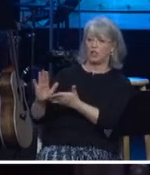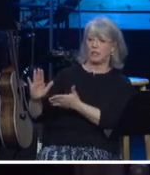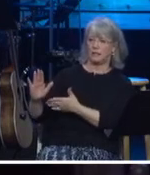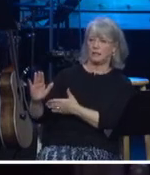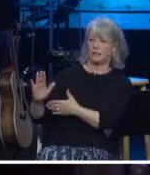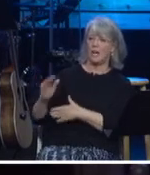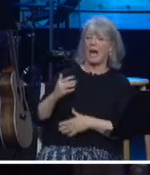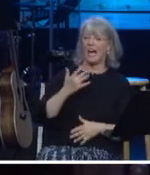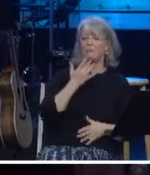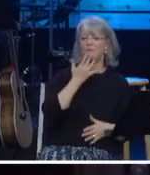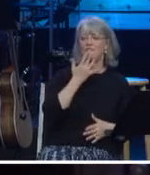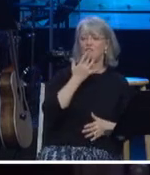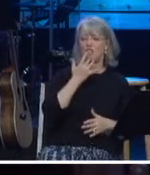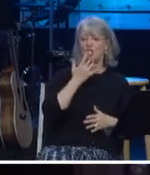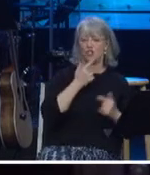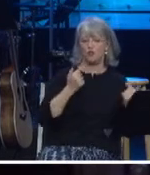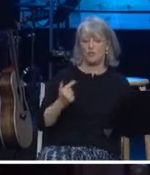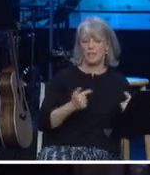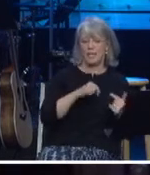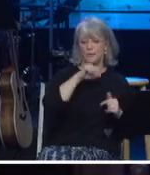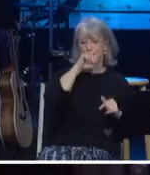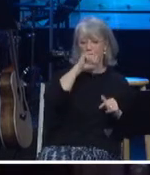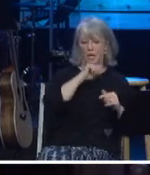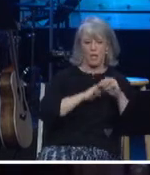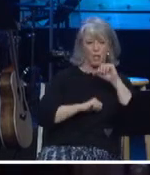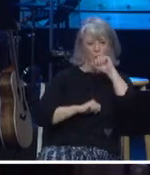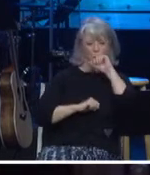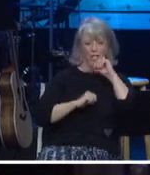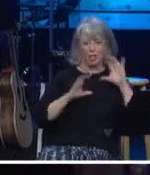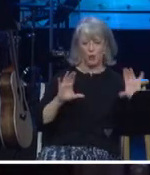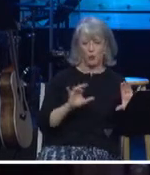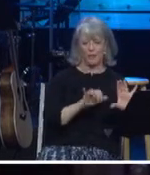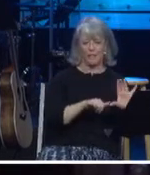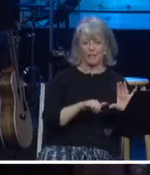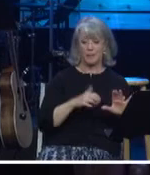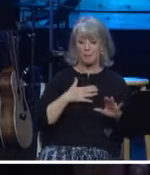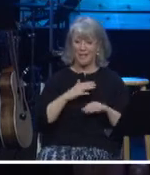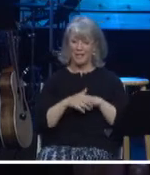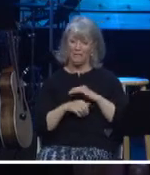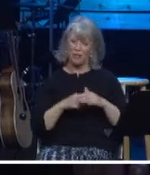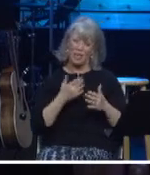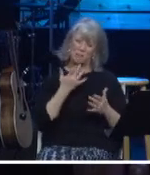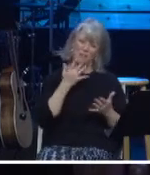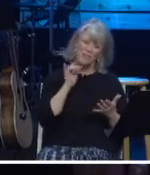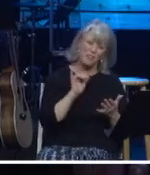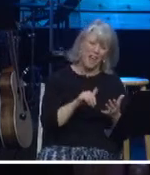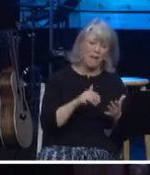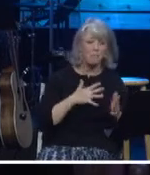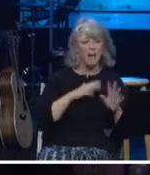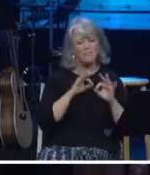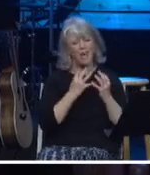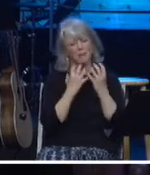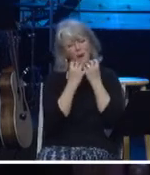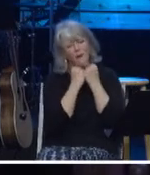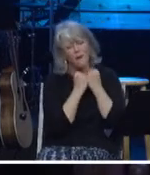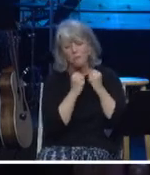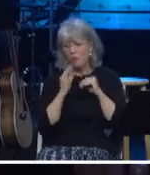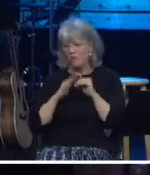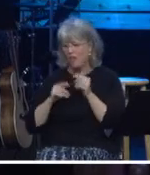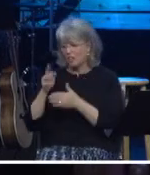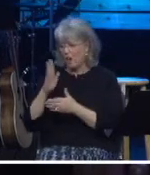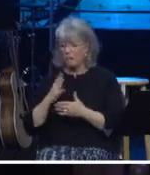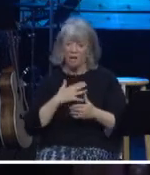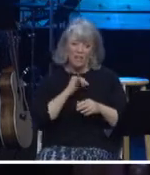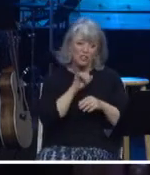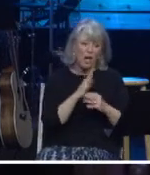They would rather love their own sin. They'd rather love their own comfort, love their own families more than God, their own jobs more than